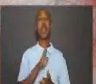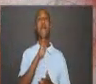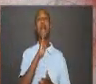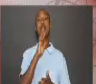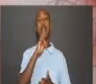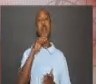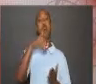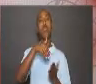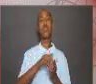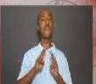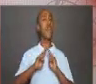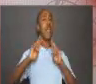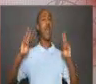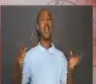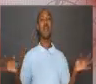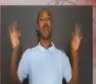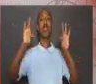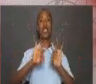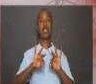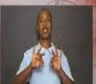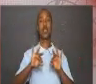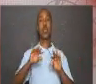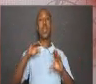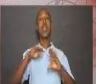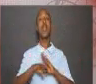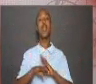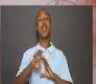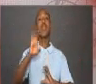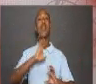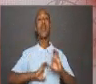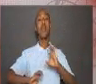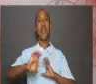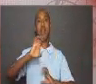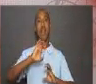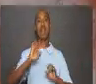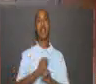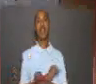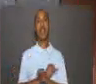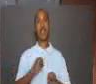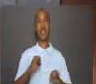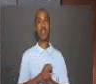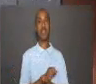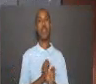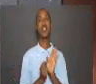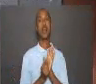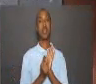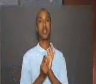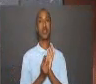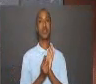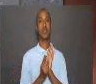Bases are also very important within the chemical industry. For